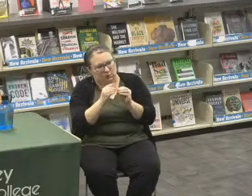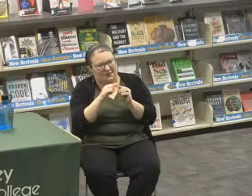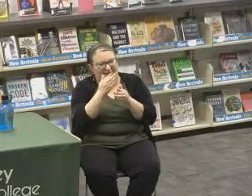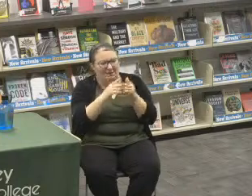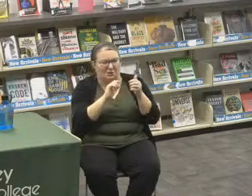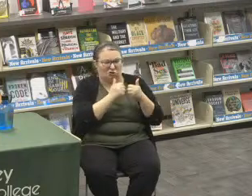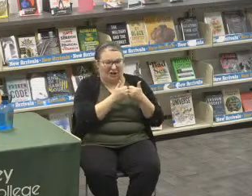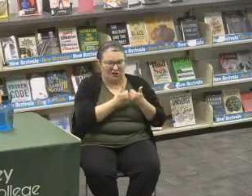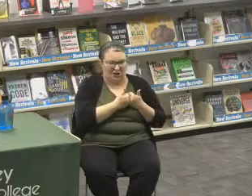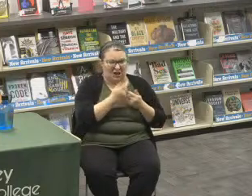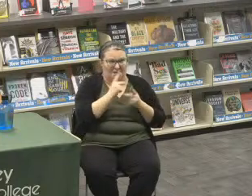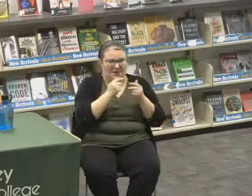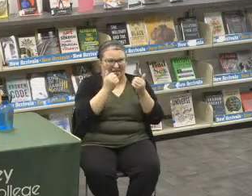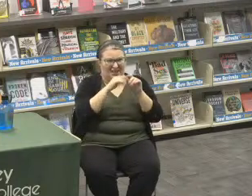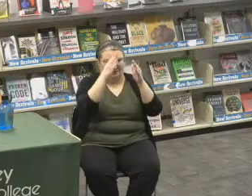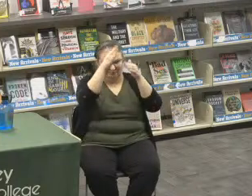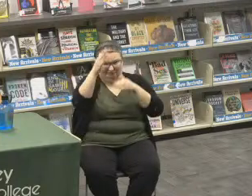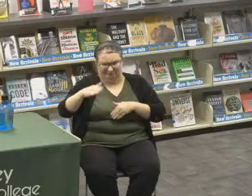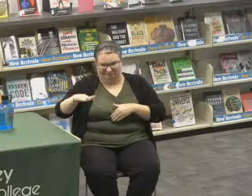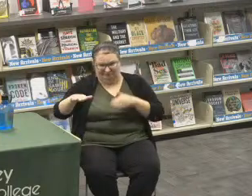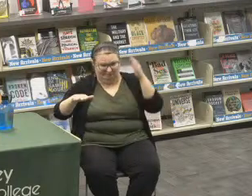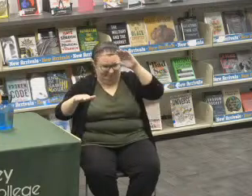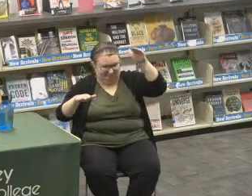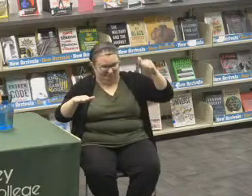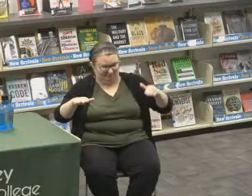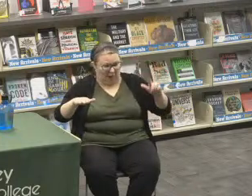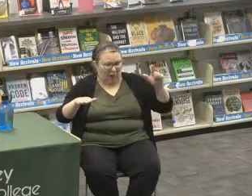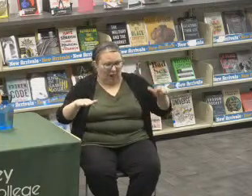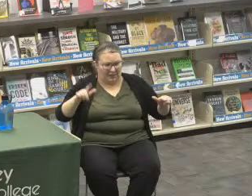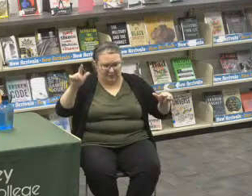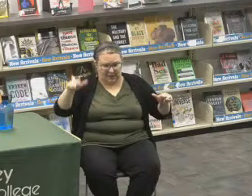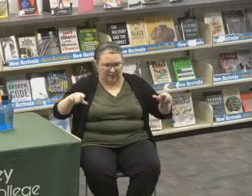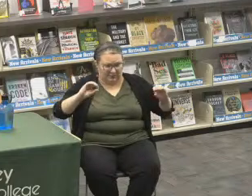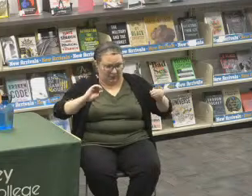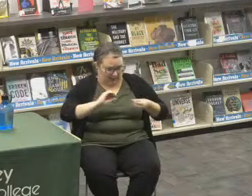challenges is that people live on those other sides of the bell curve. And